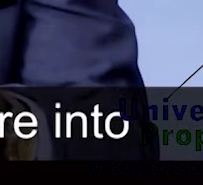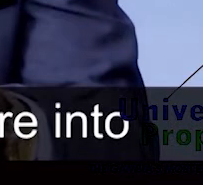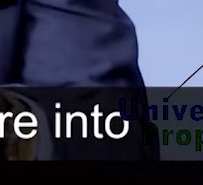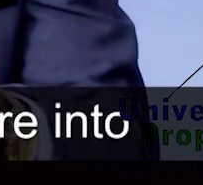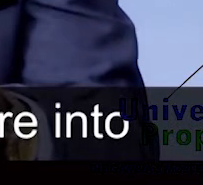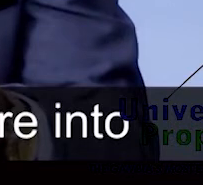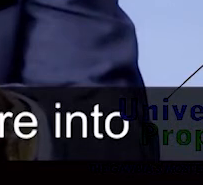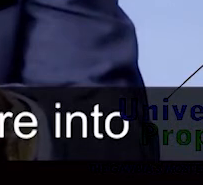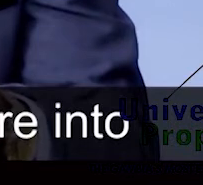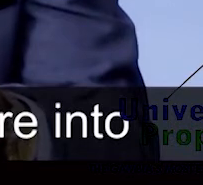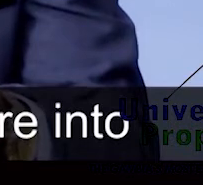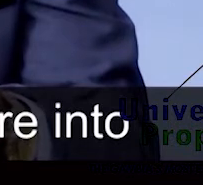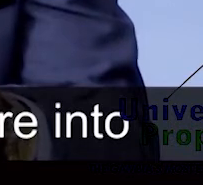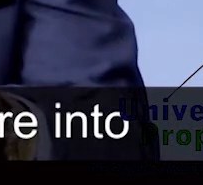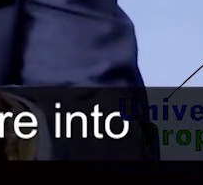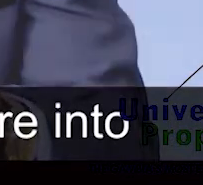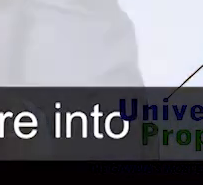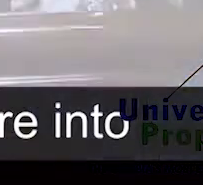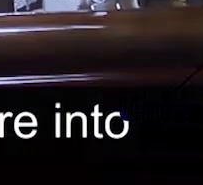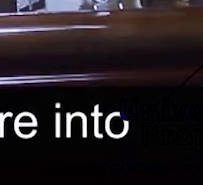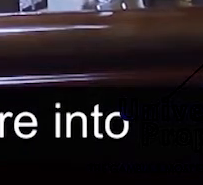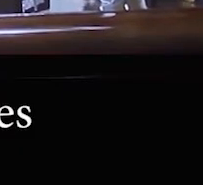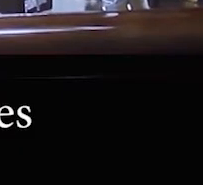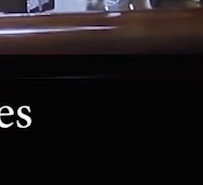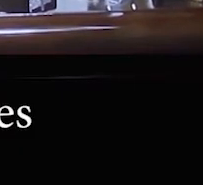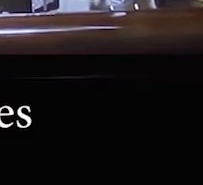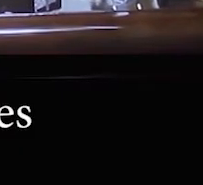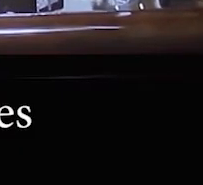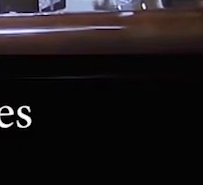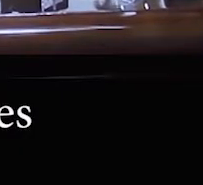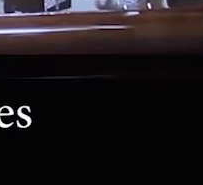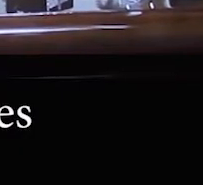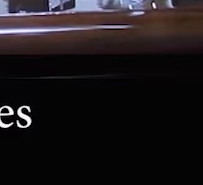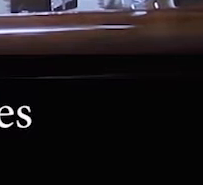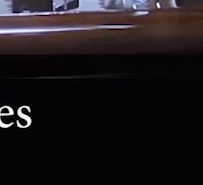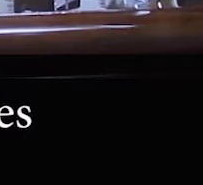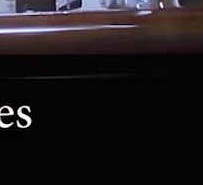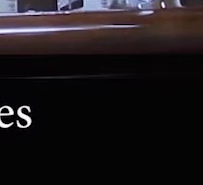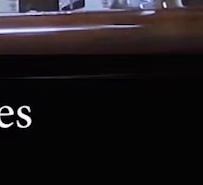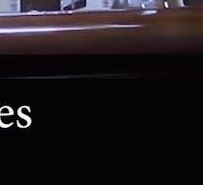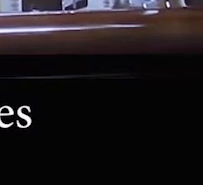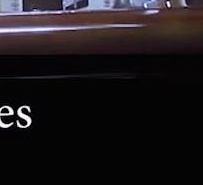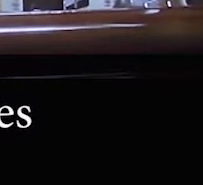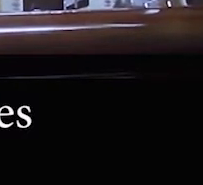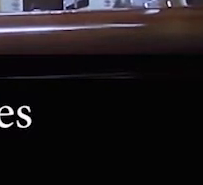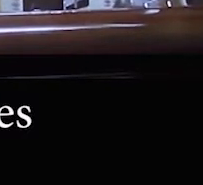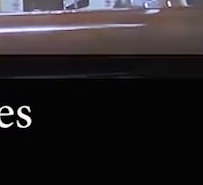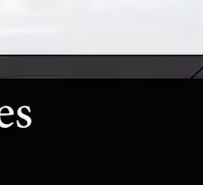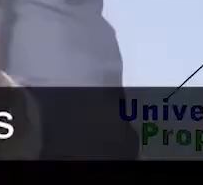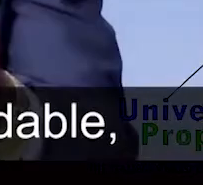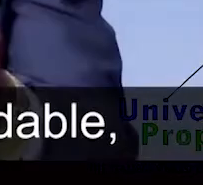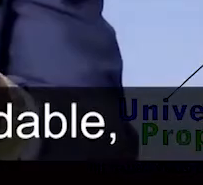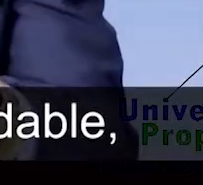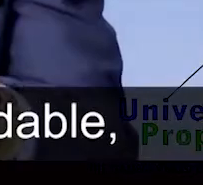back in 2009, and we are into housing, developing, rents,